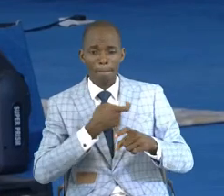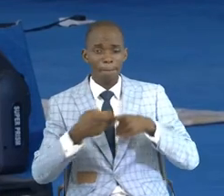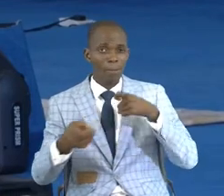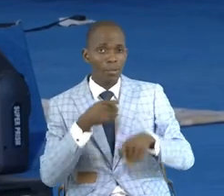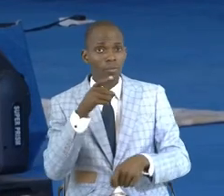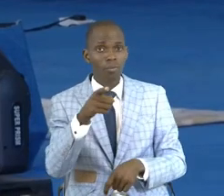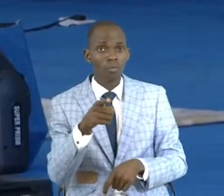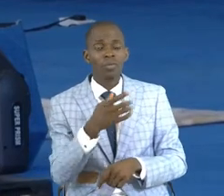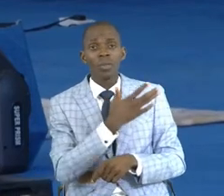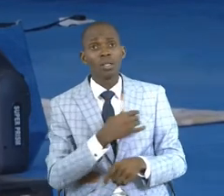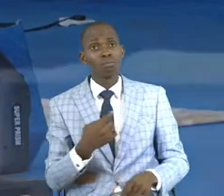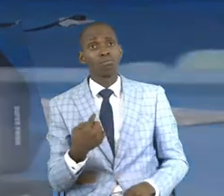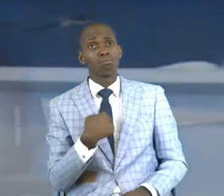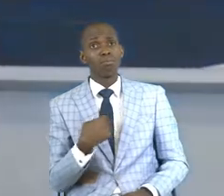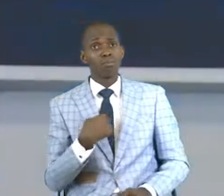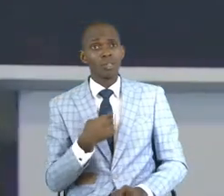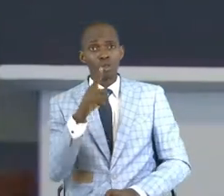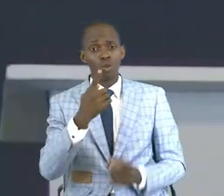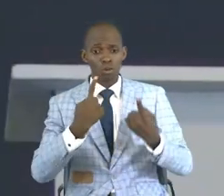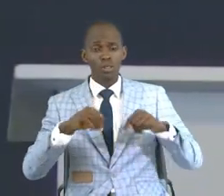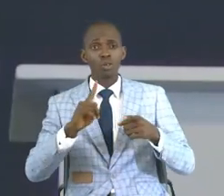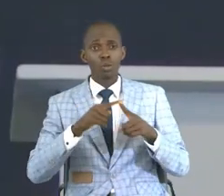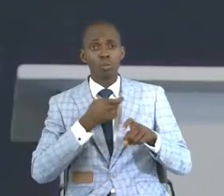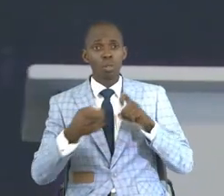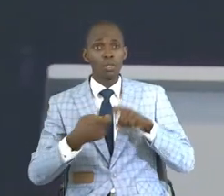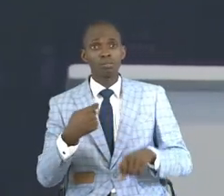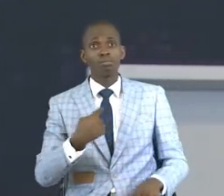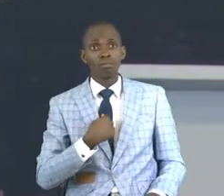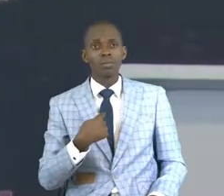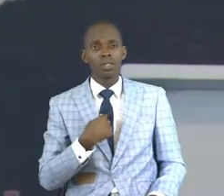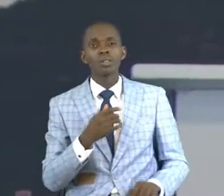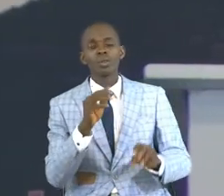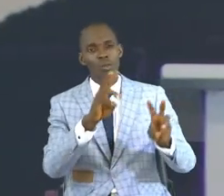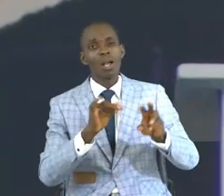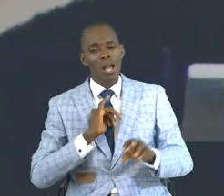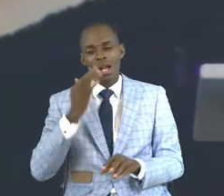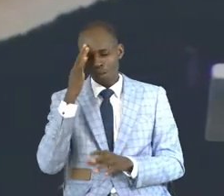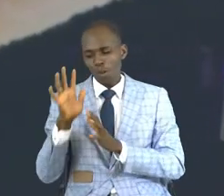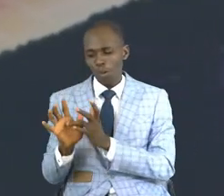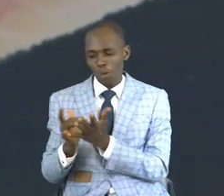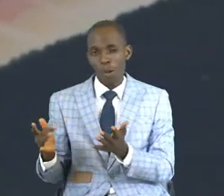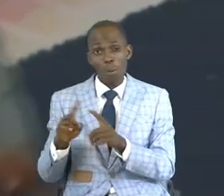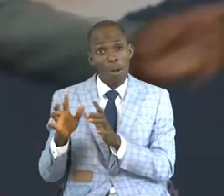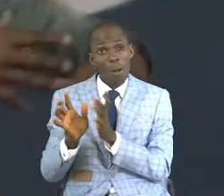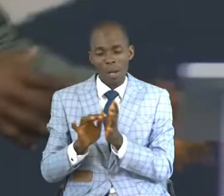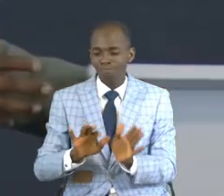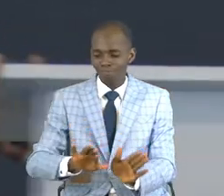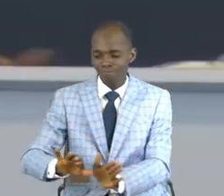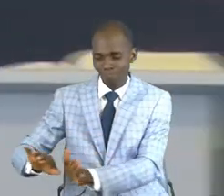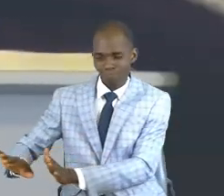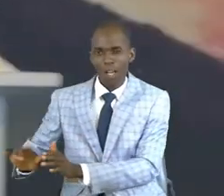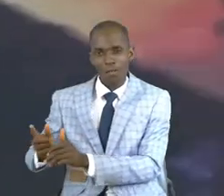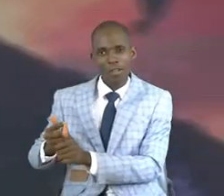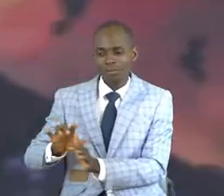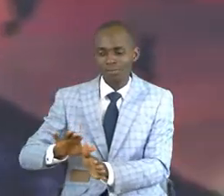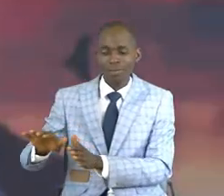say, me, you persecute, I know the Bible, but you know, lay the Bible aside now. Blessed are they who